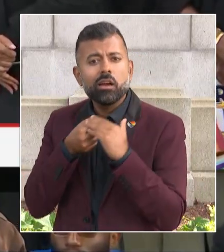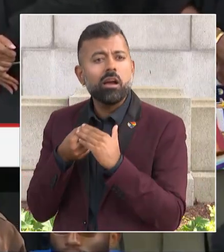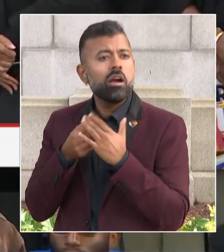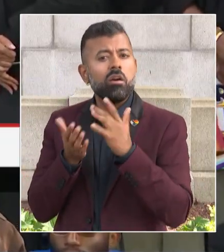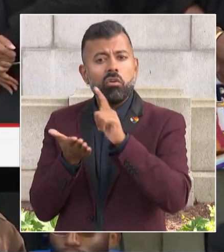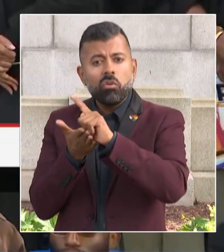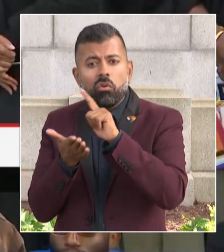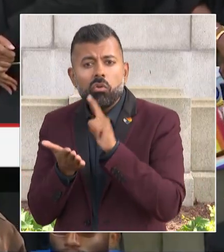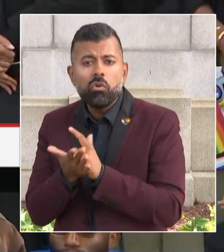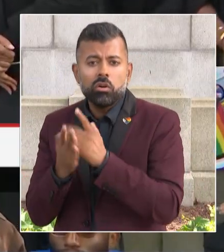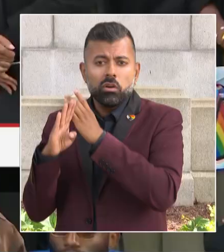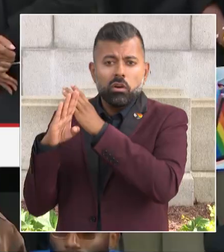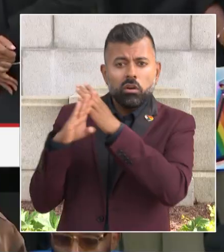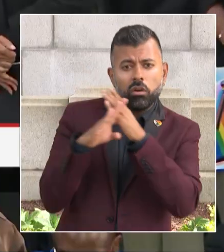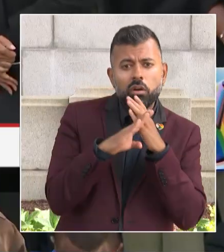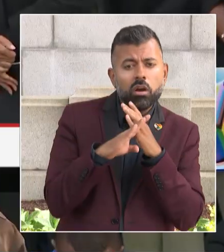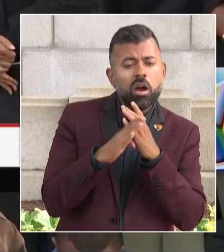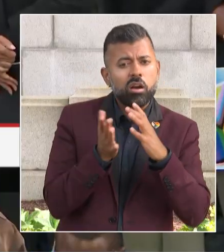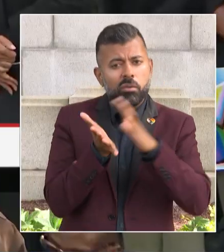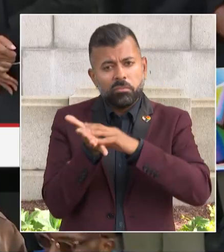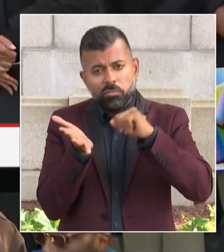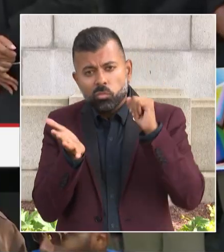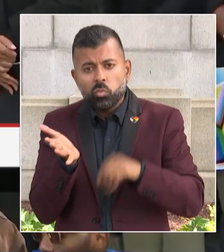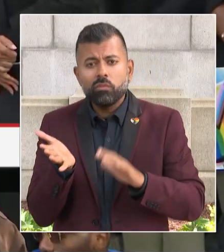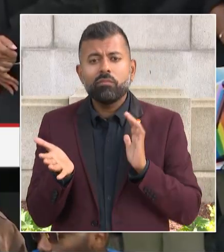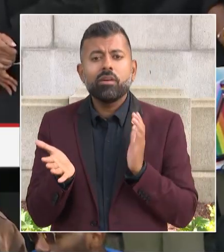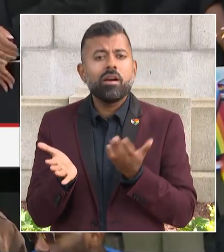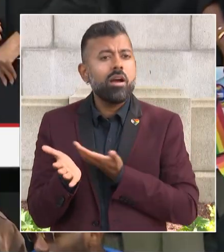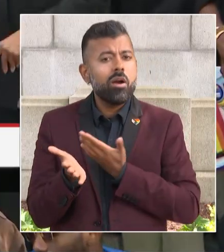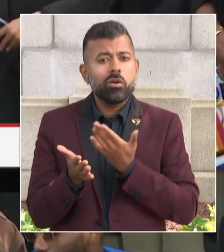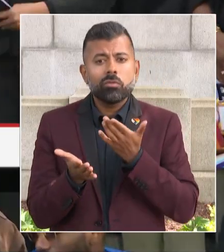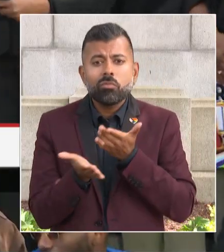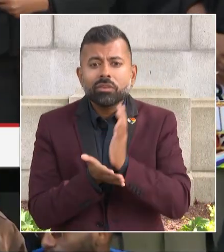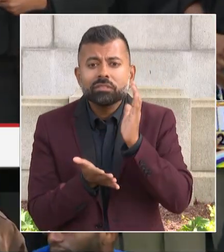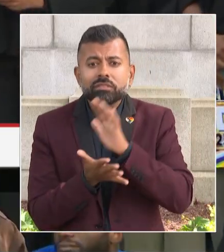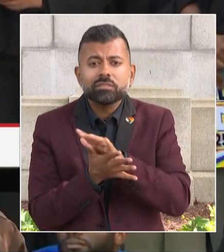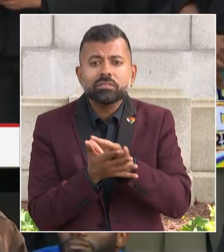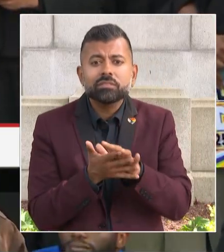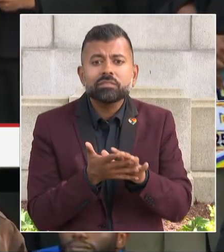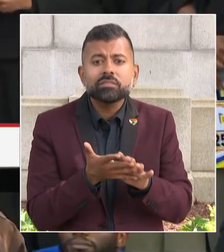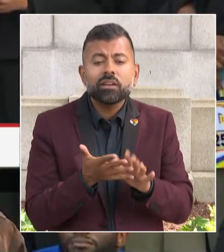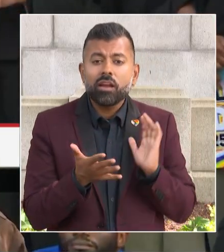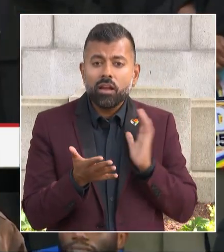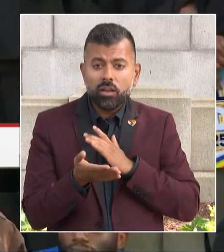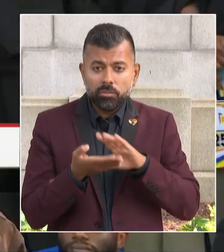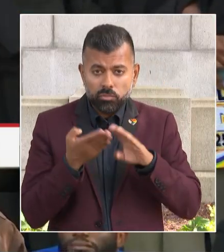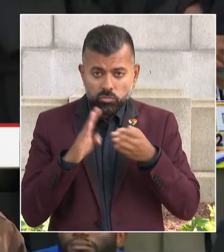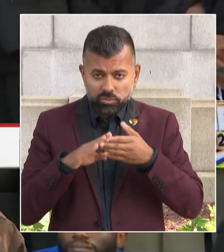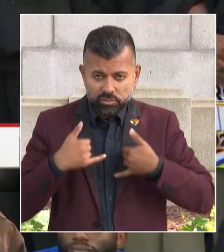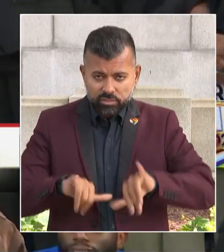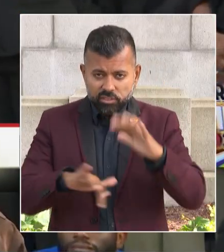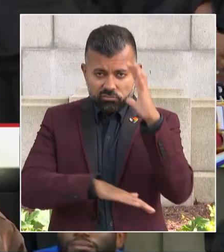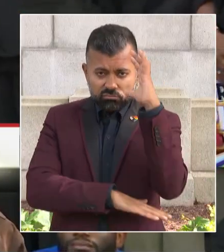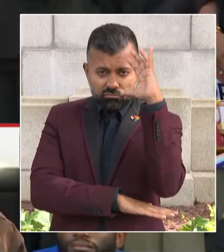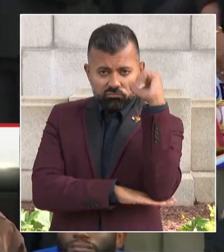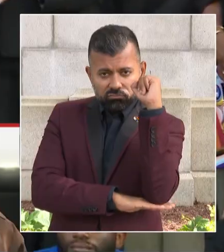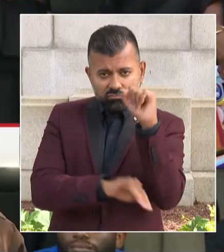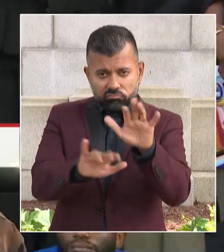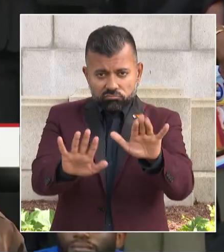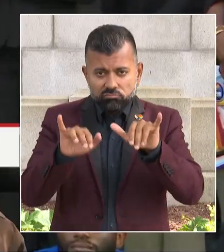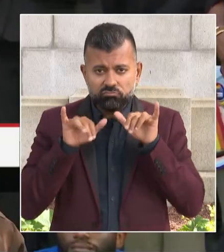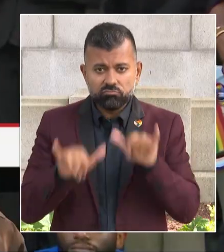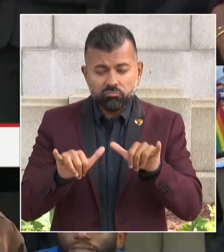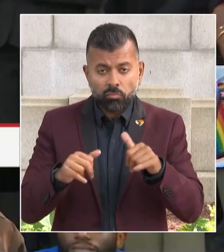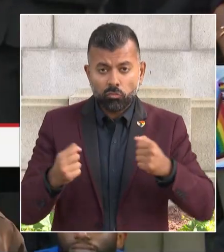protections, but our community has never backed down, and we won't start now. The rainbow,